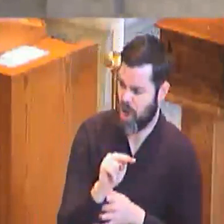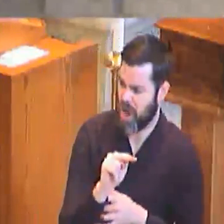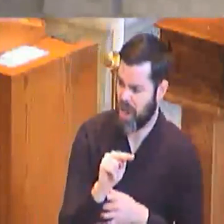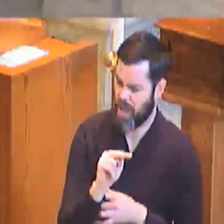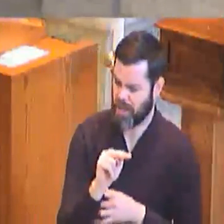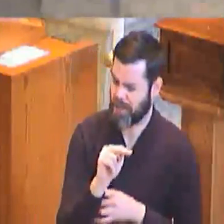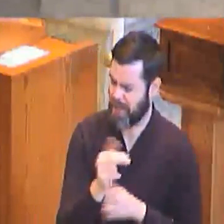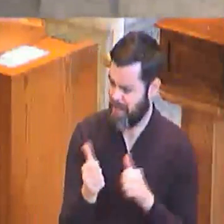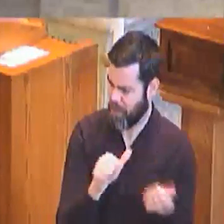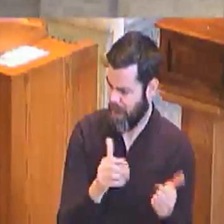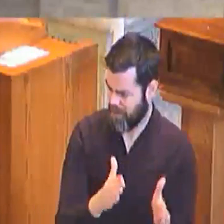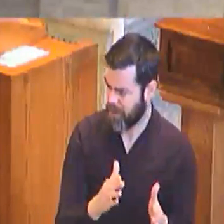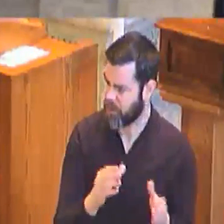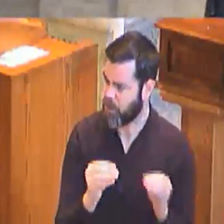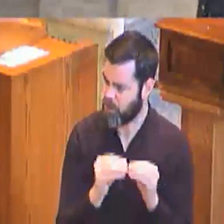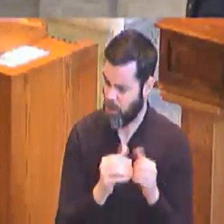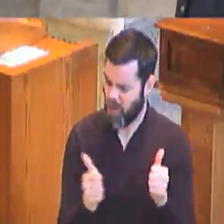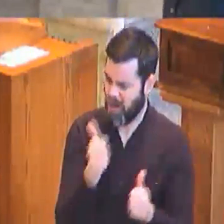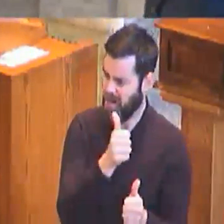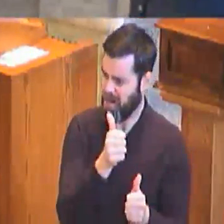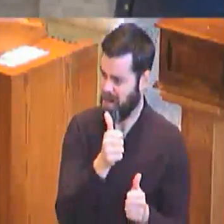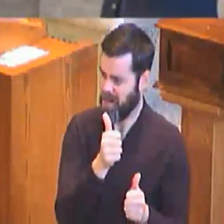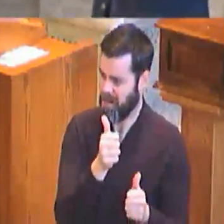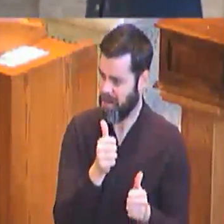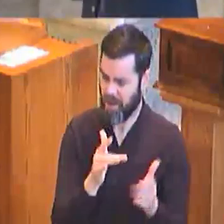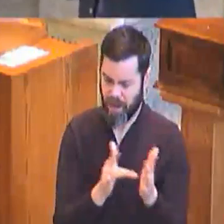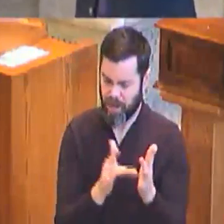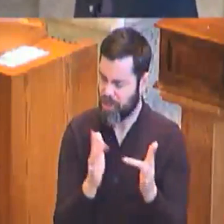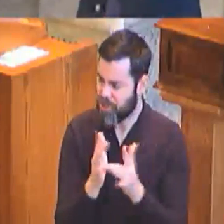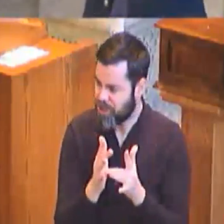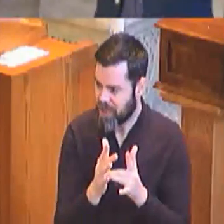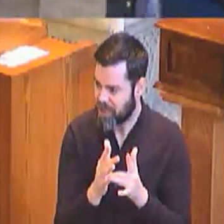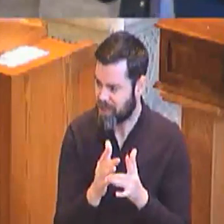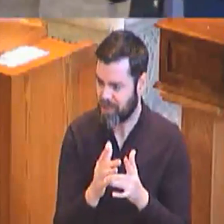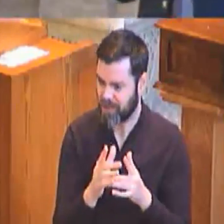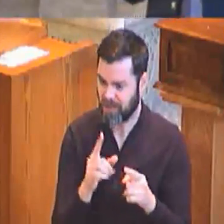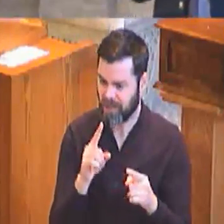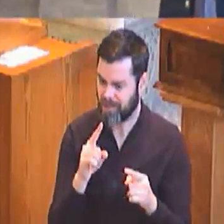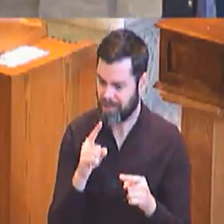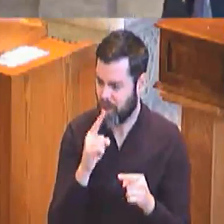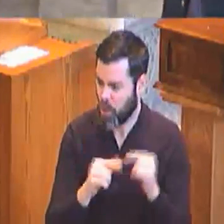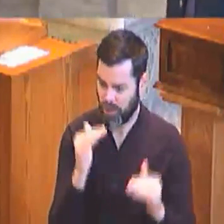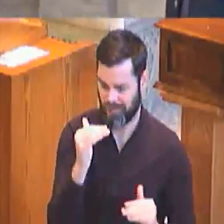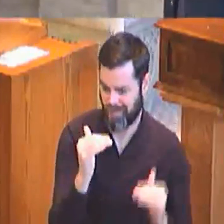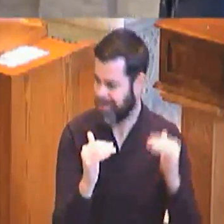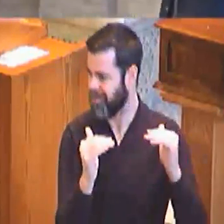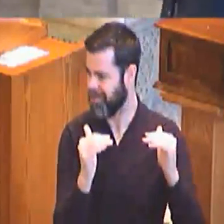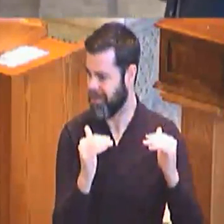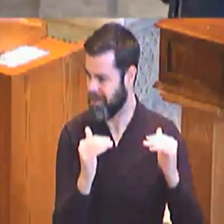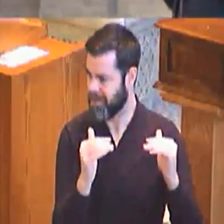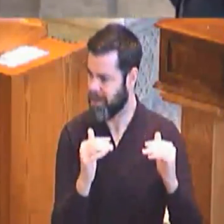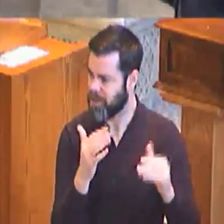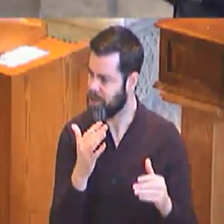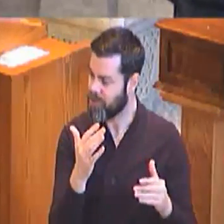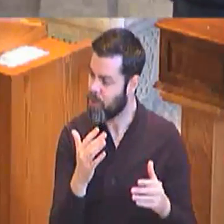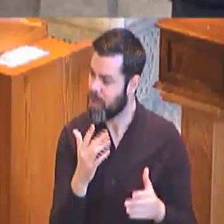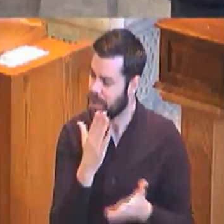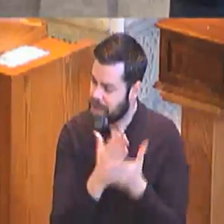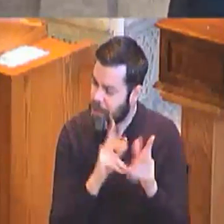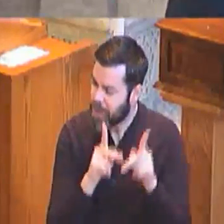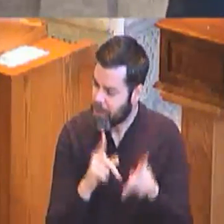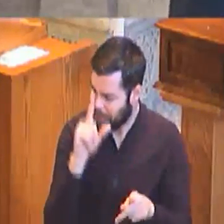was very clear that he could not put new wine into old wineskins. Jesus' teachings were somewhat